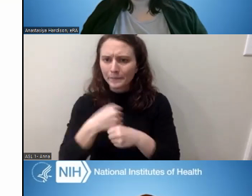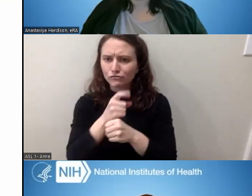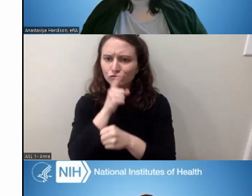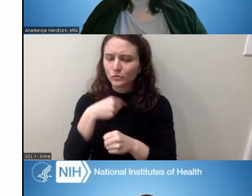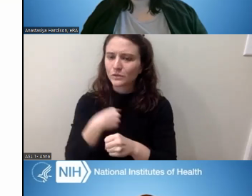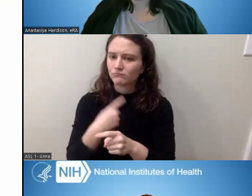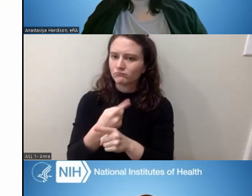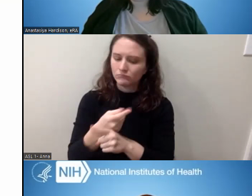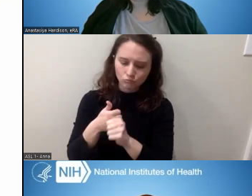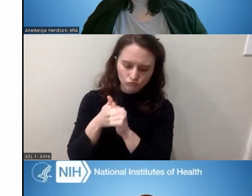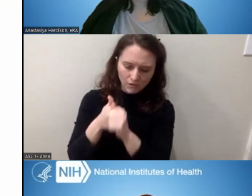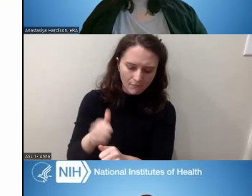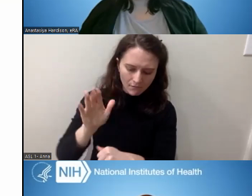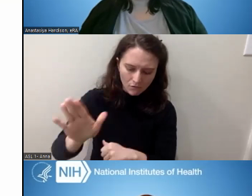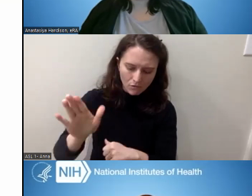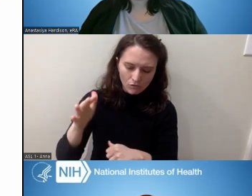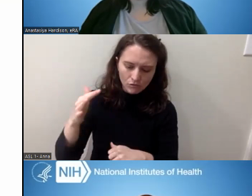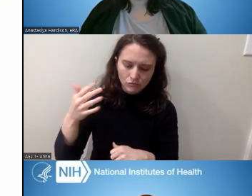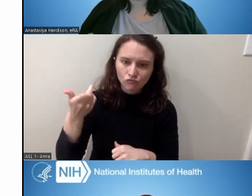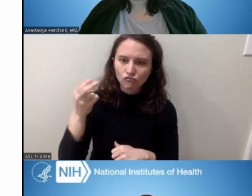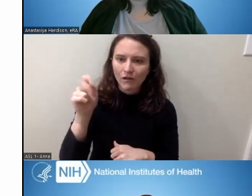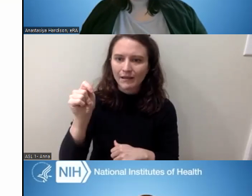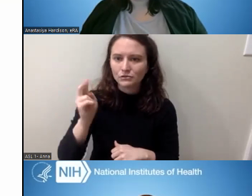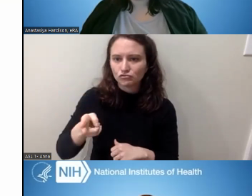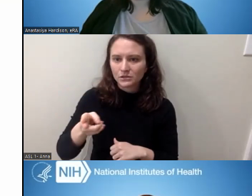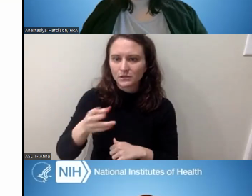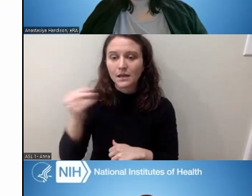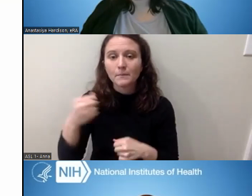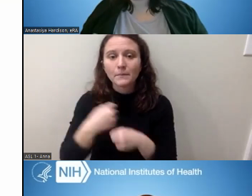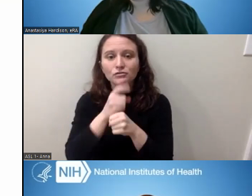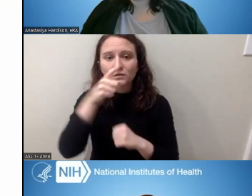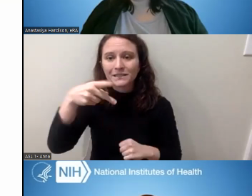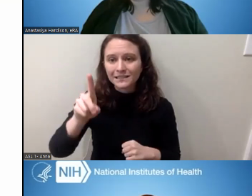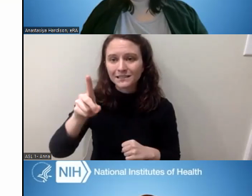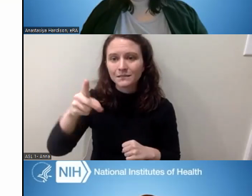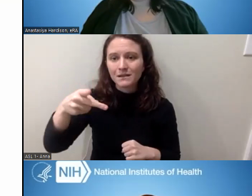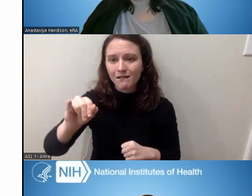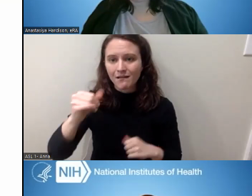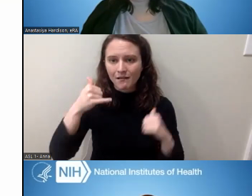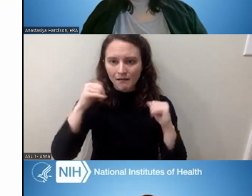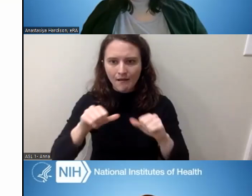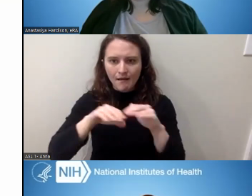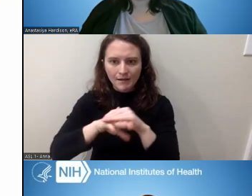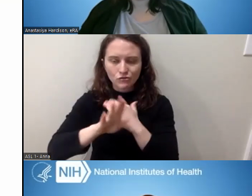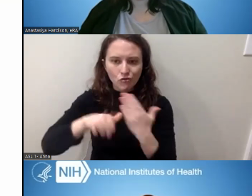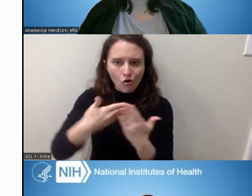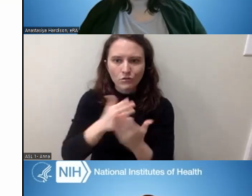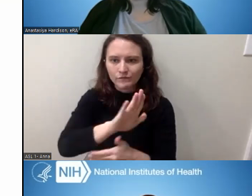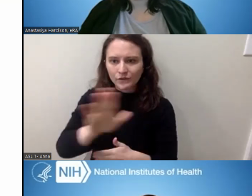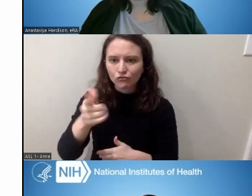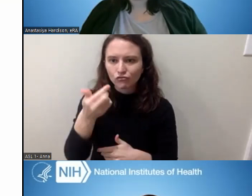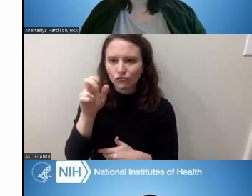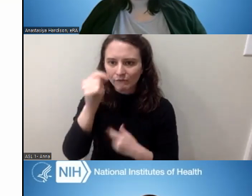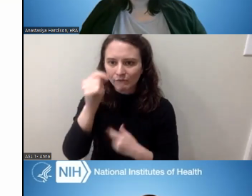their grant history, and so that the PDPI is able to access all of their grant information. If